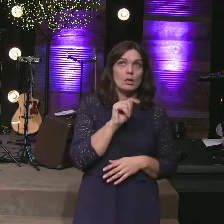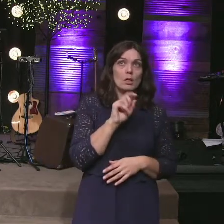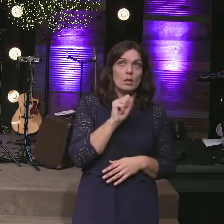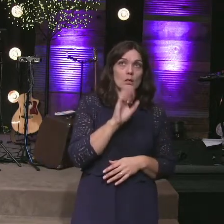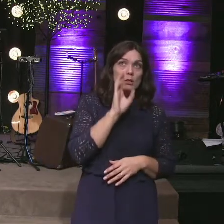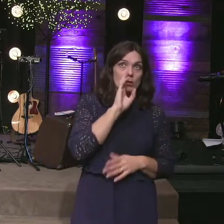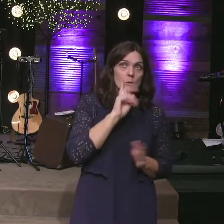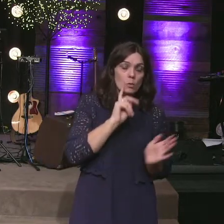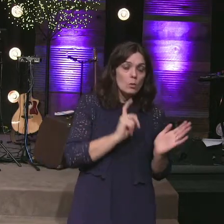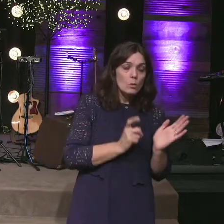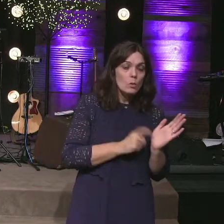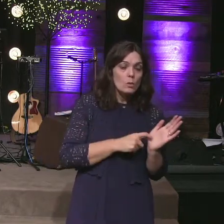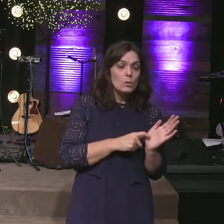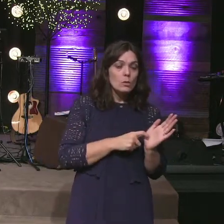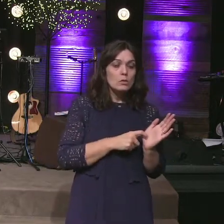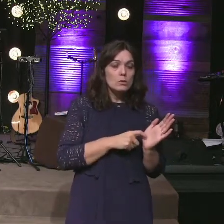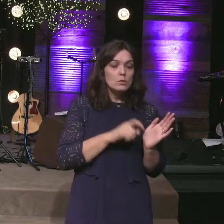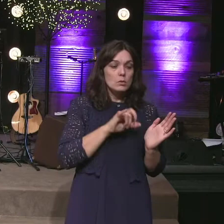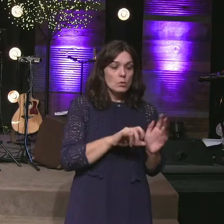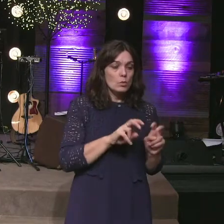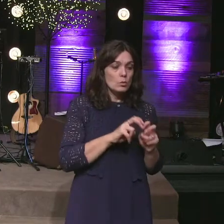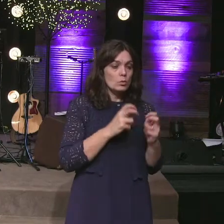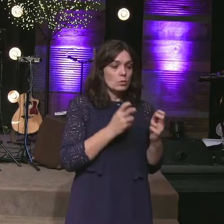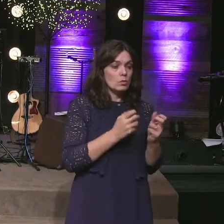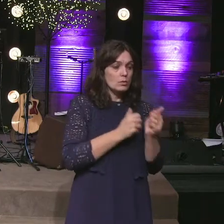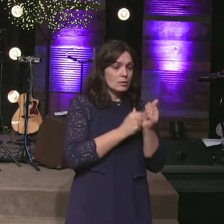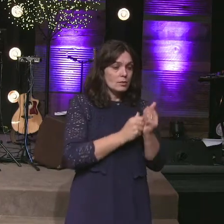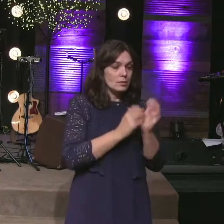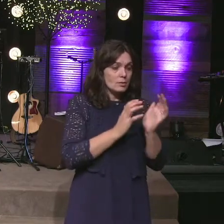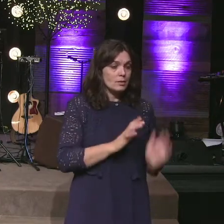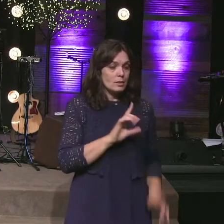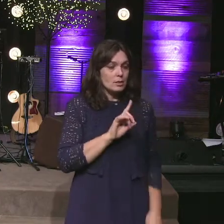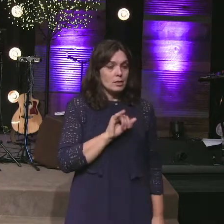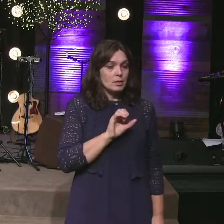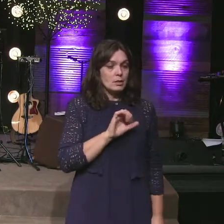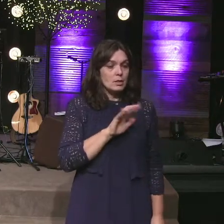those disciples started the church,